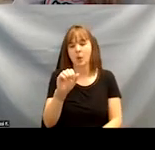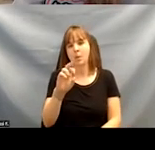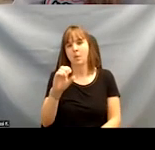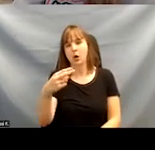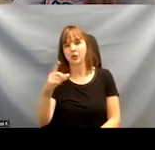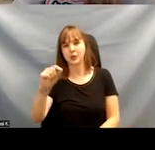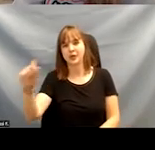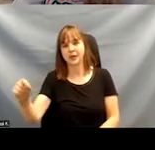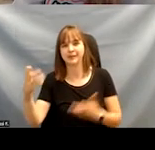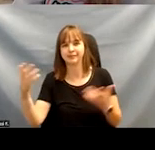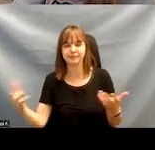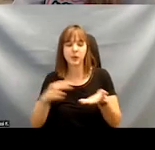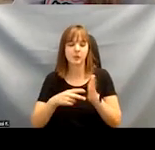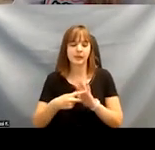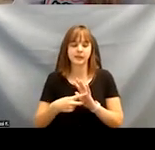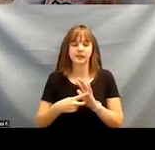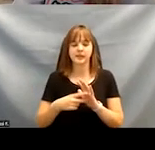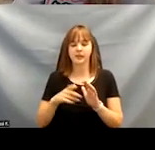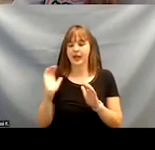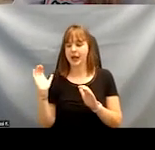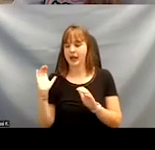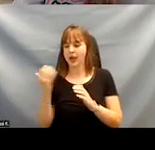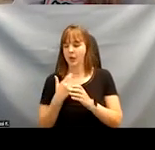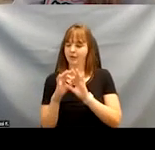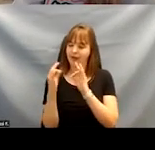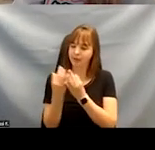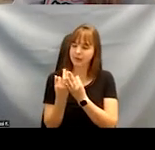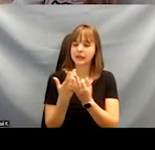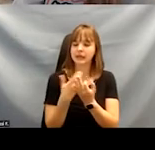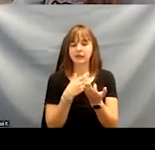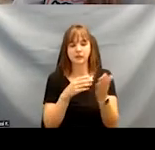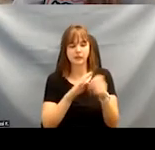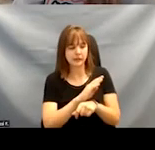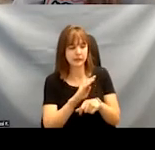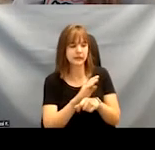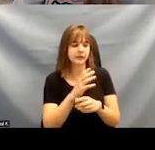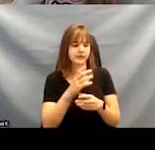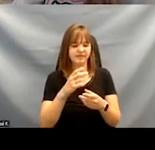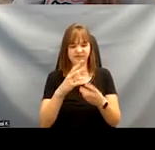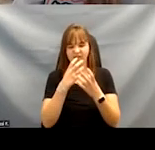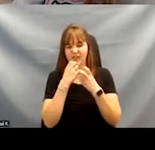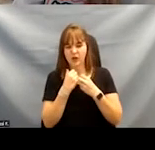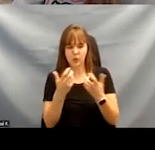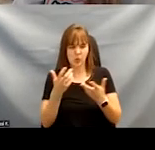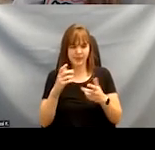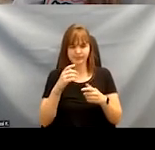We've done a lot of reassessing of our values and why we're doing this and what's important over the last few years. So